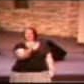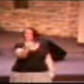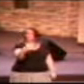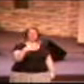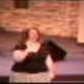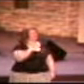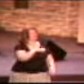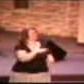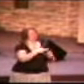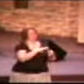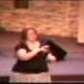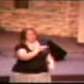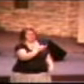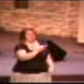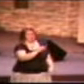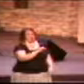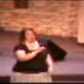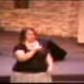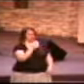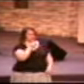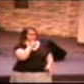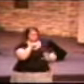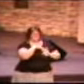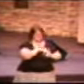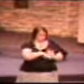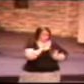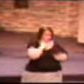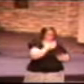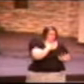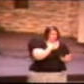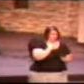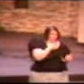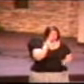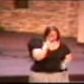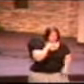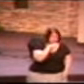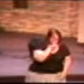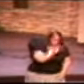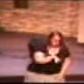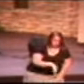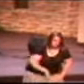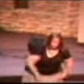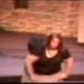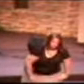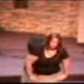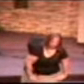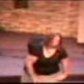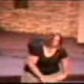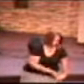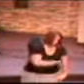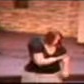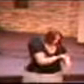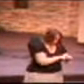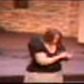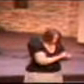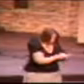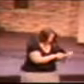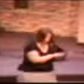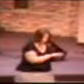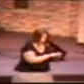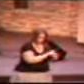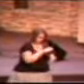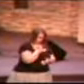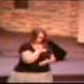named Sam he had a really deep voice he'd always look at these kids and he'd say you're about to make the same